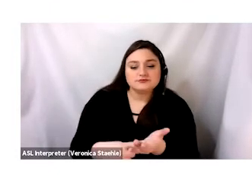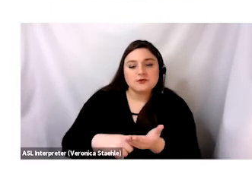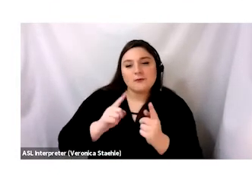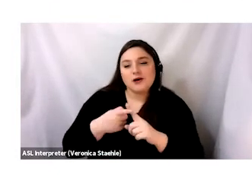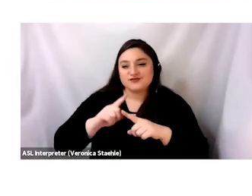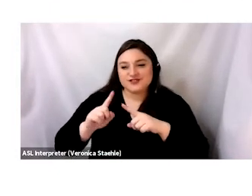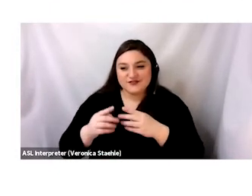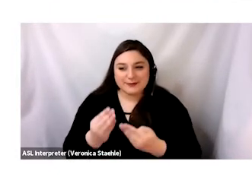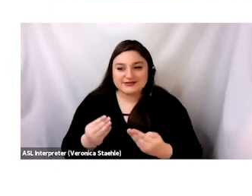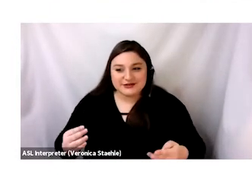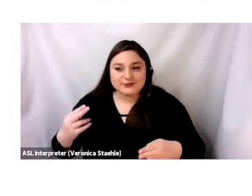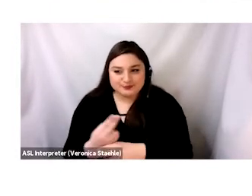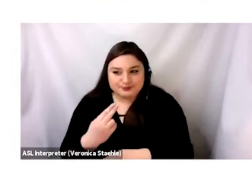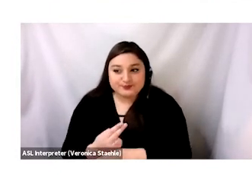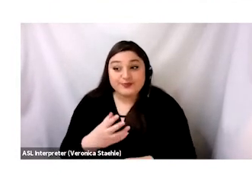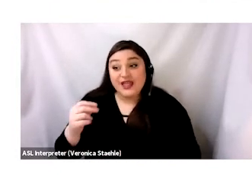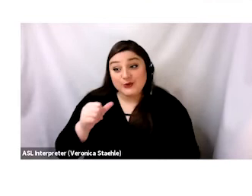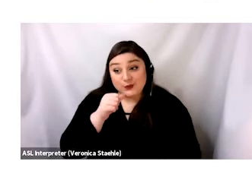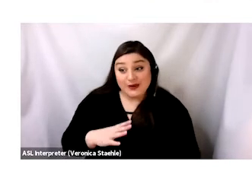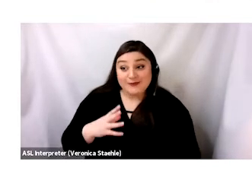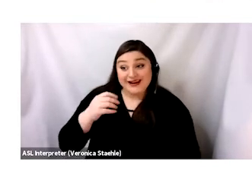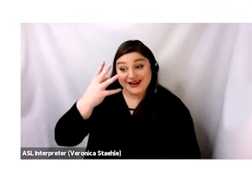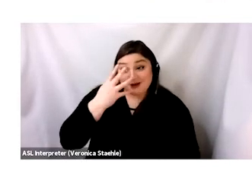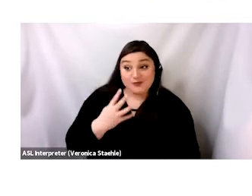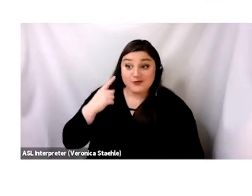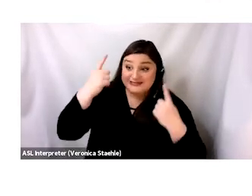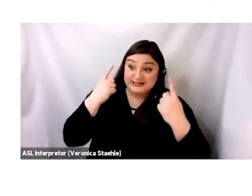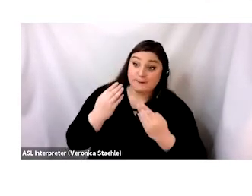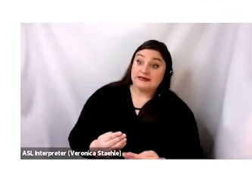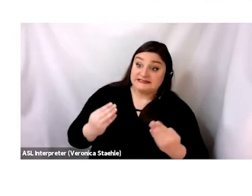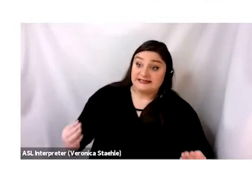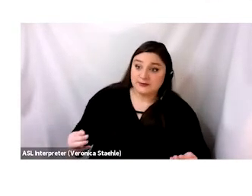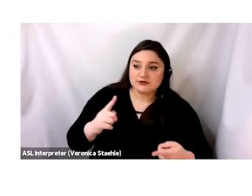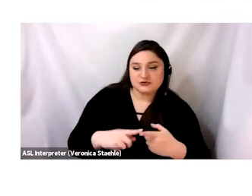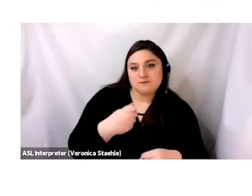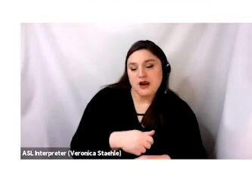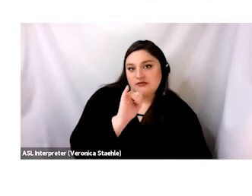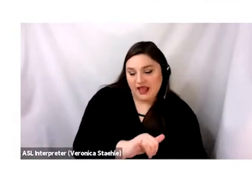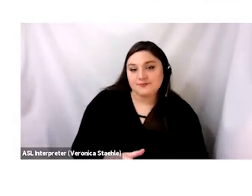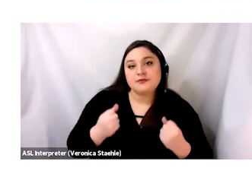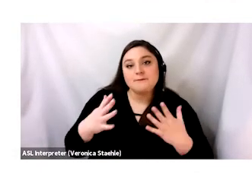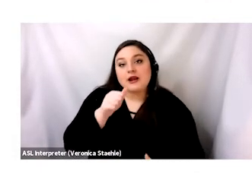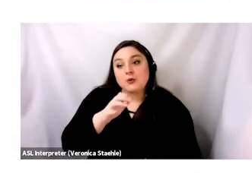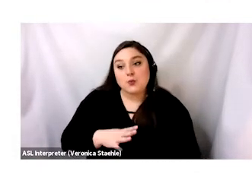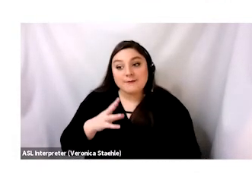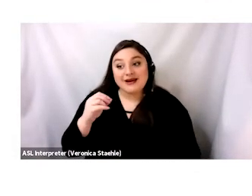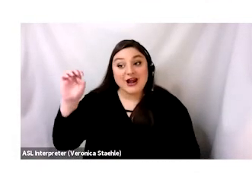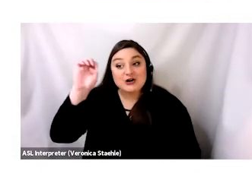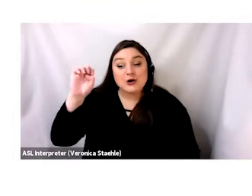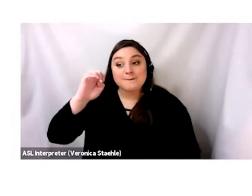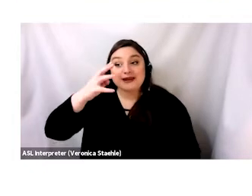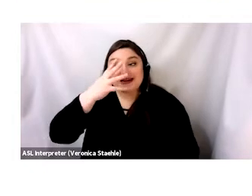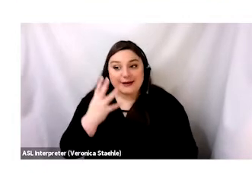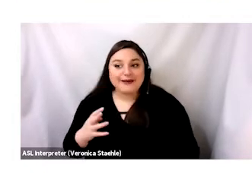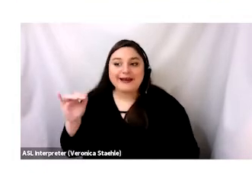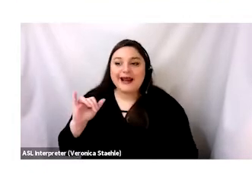women and immigrants constituted a large percentage. Women and European immigrants who were not yet considered white, such as